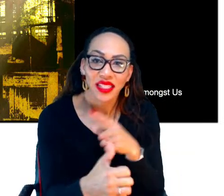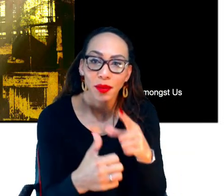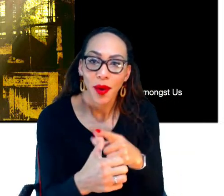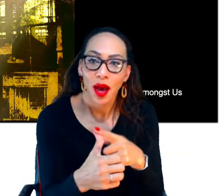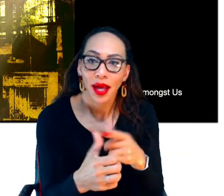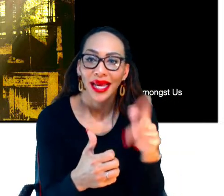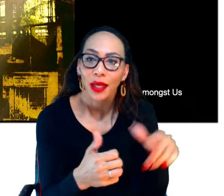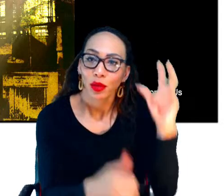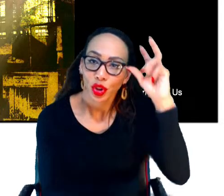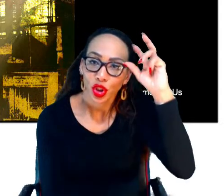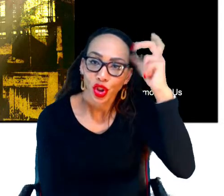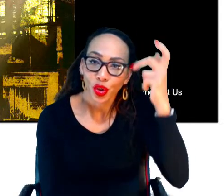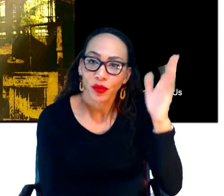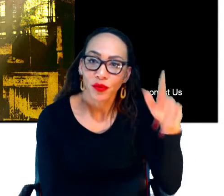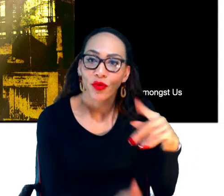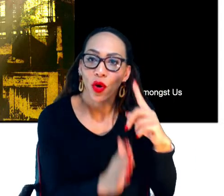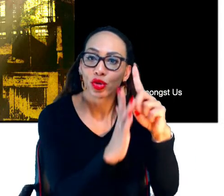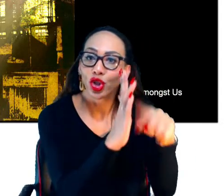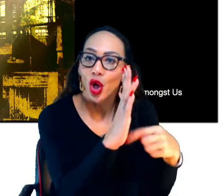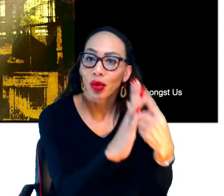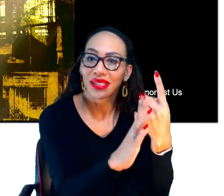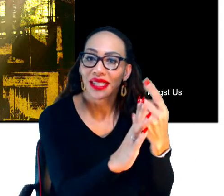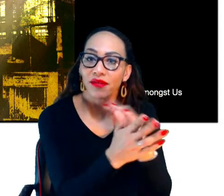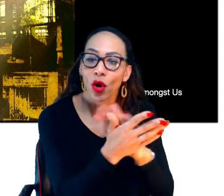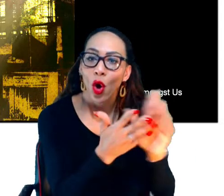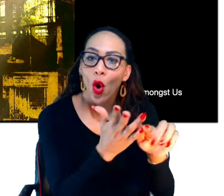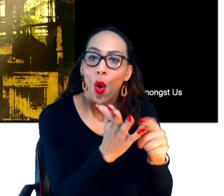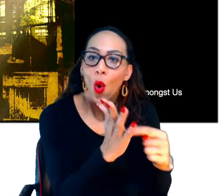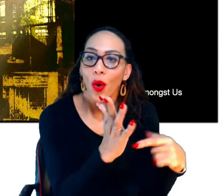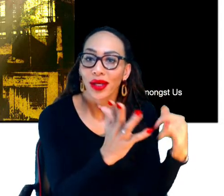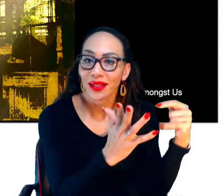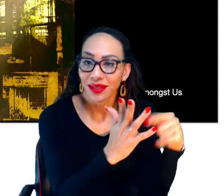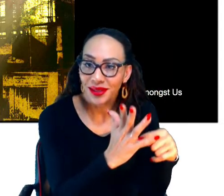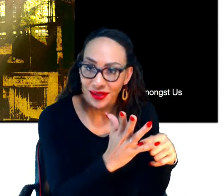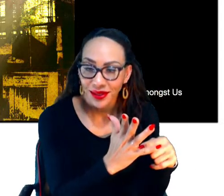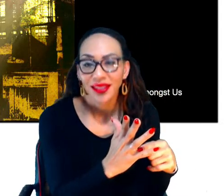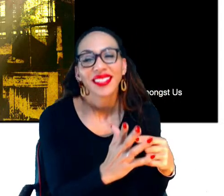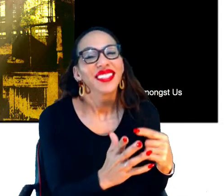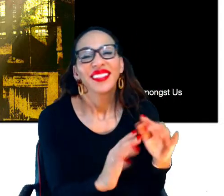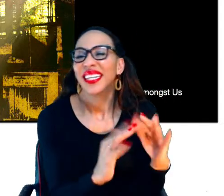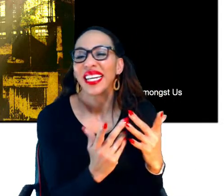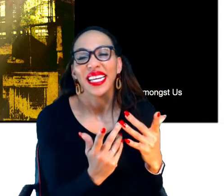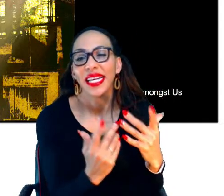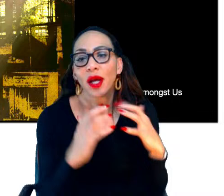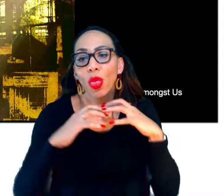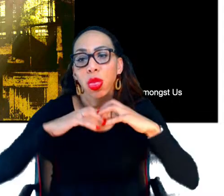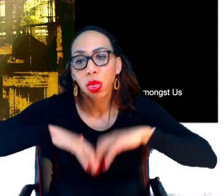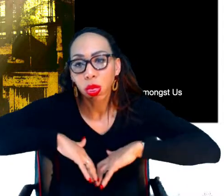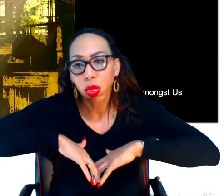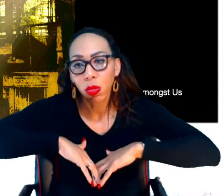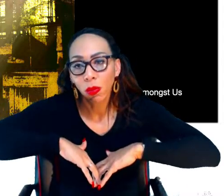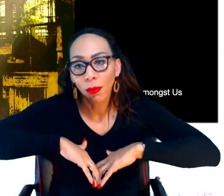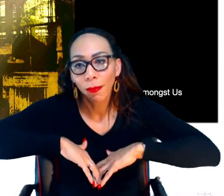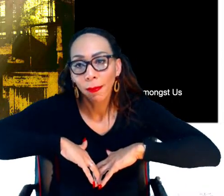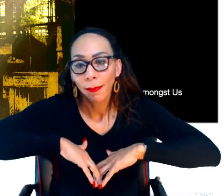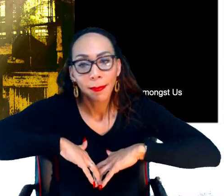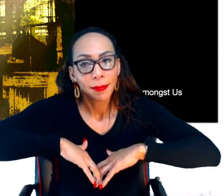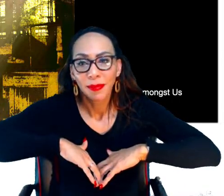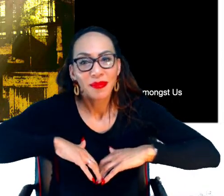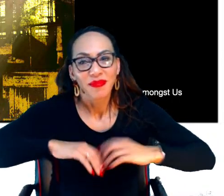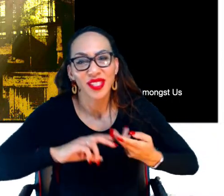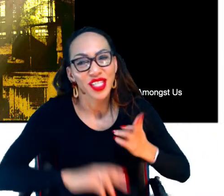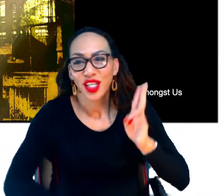a breakdown. He never went back to art college again, but he started taking lots of